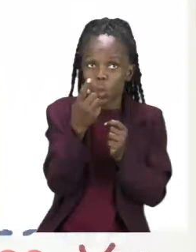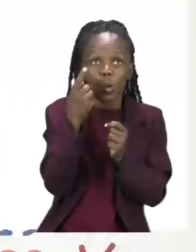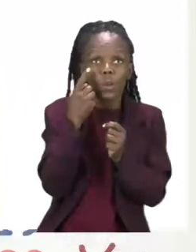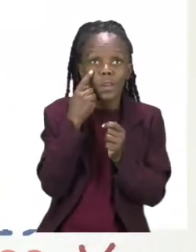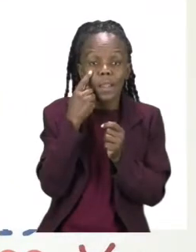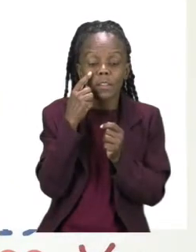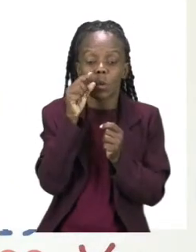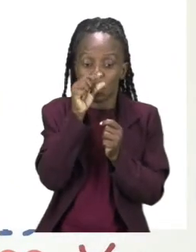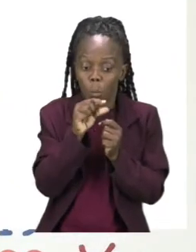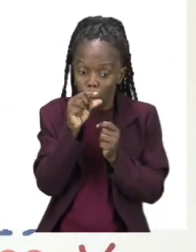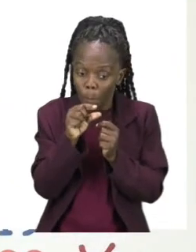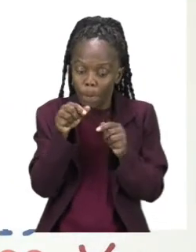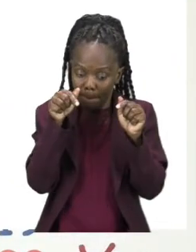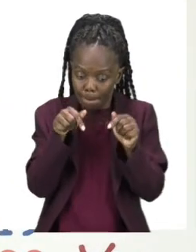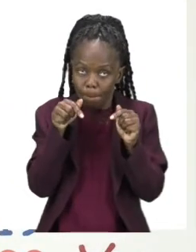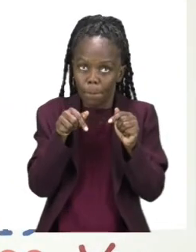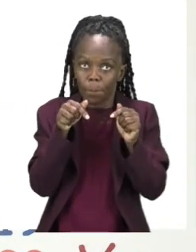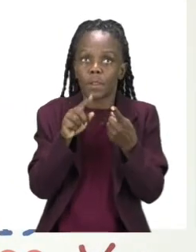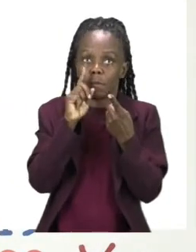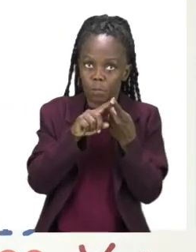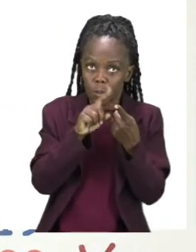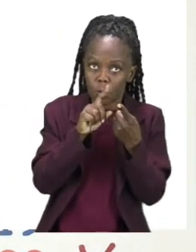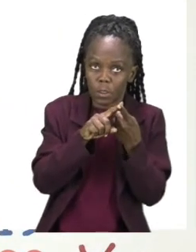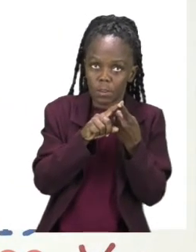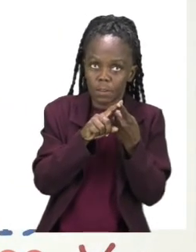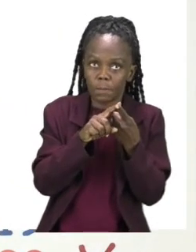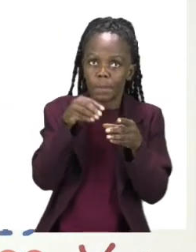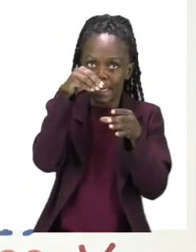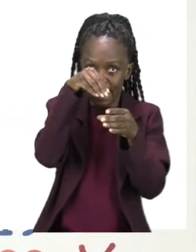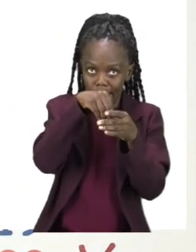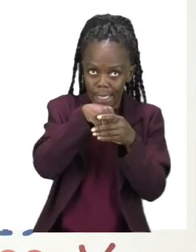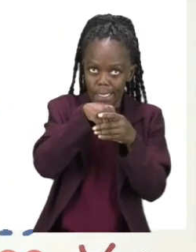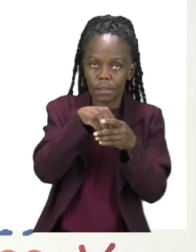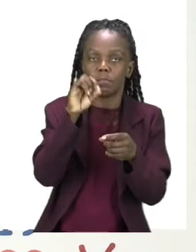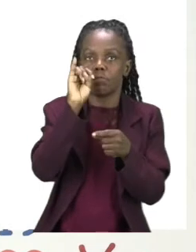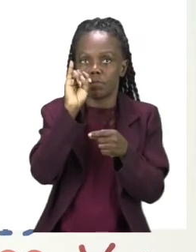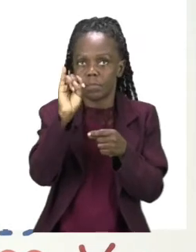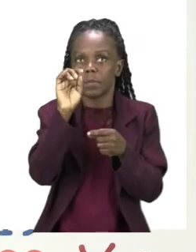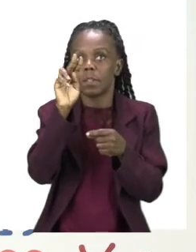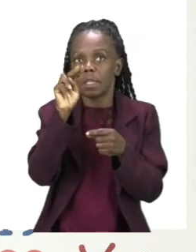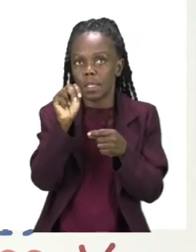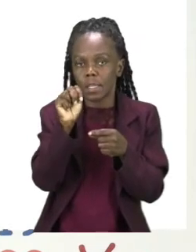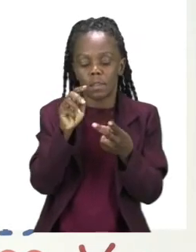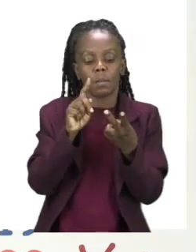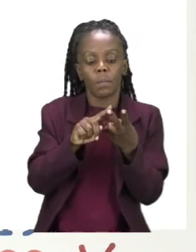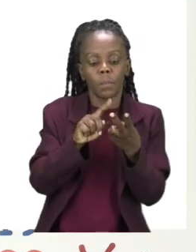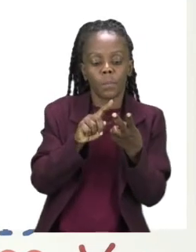we have the same words. So we are going to look for our sight words. So the first one we said we have